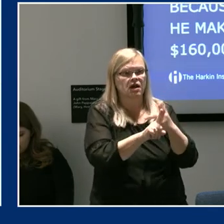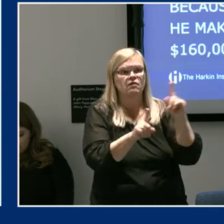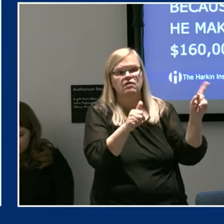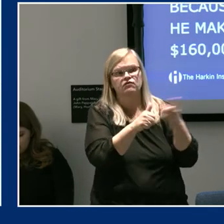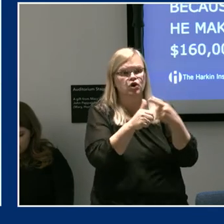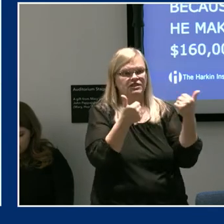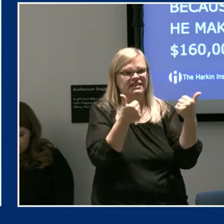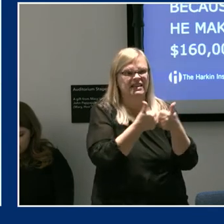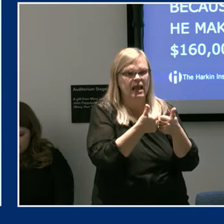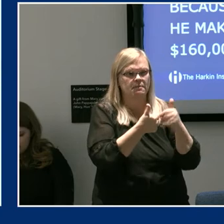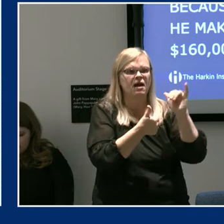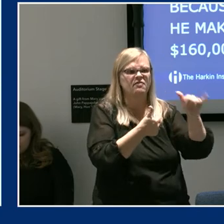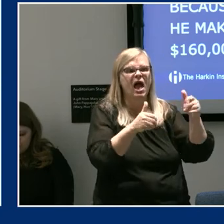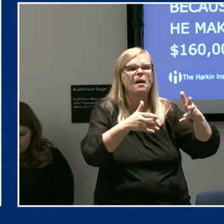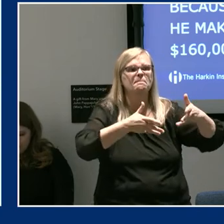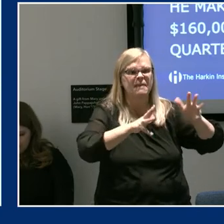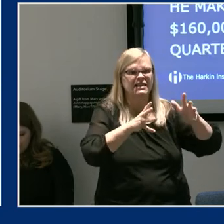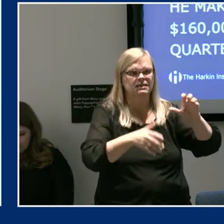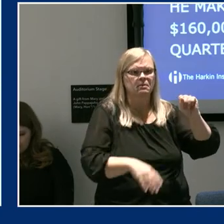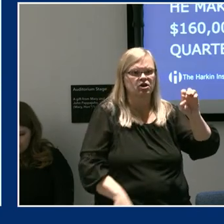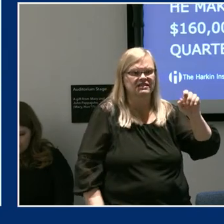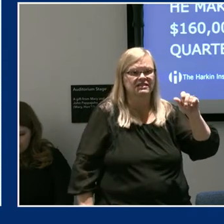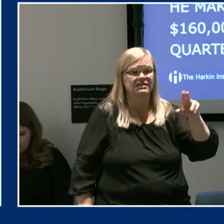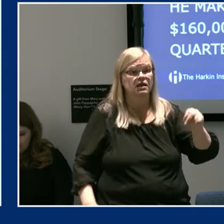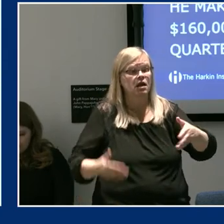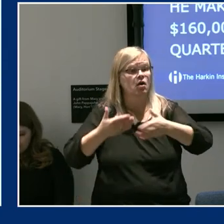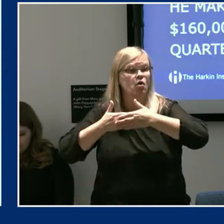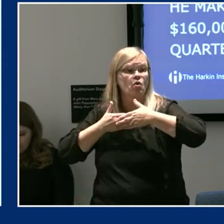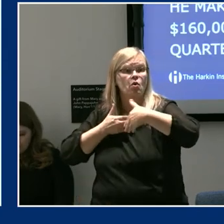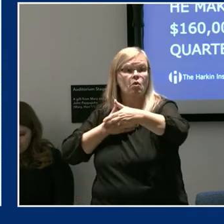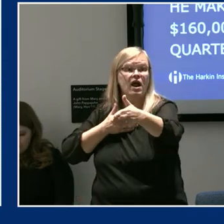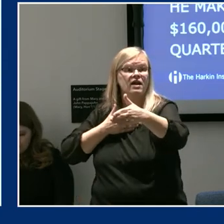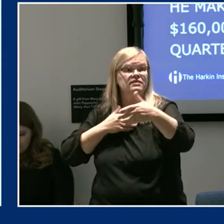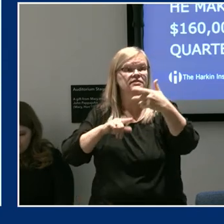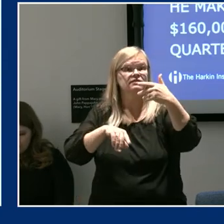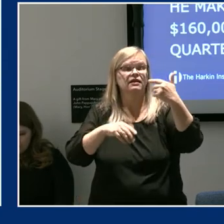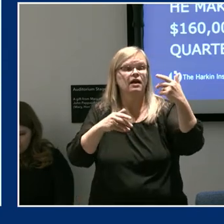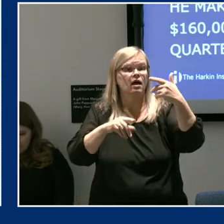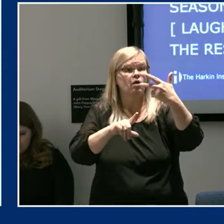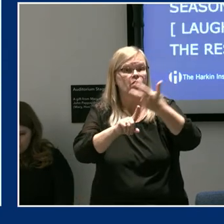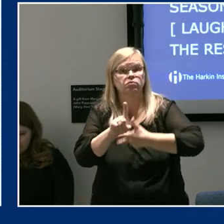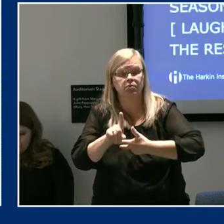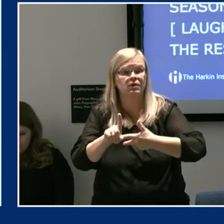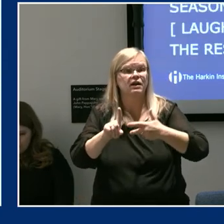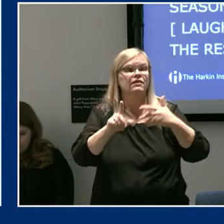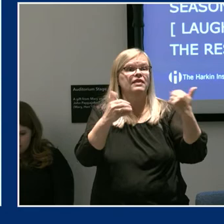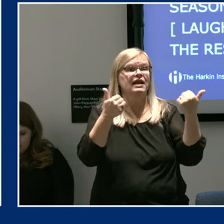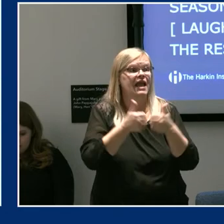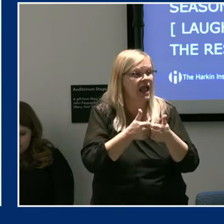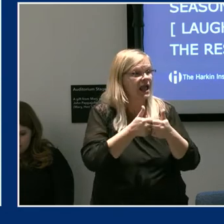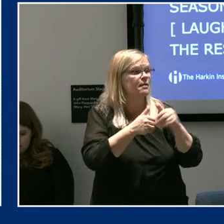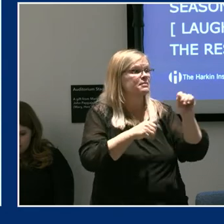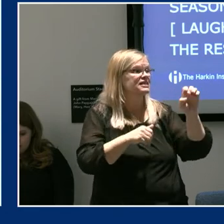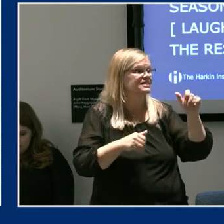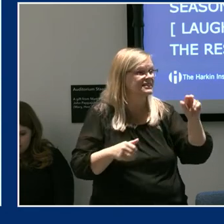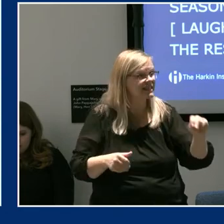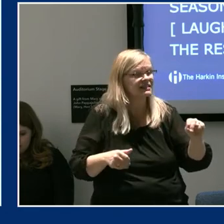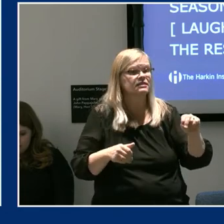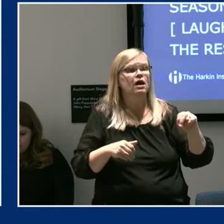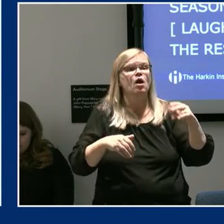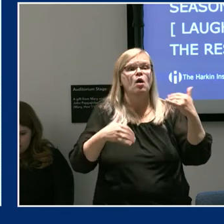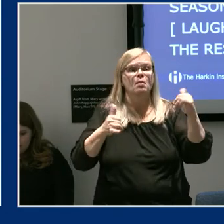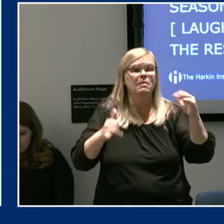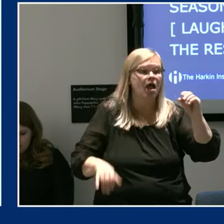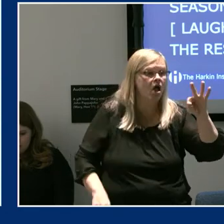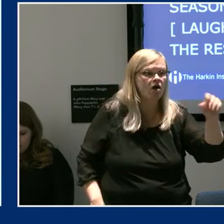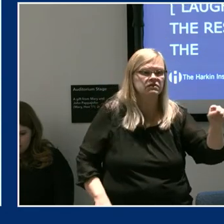game of the basketball season. The rest of that quarter, the game, the season, the playoffs, the championship,